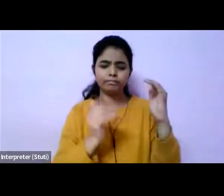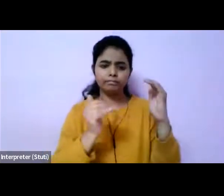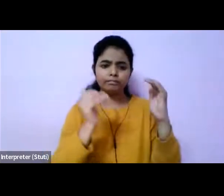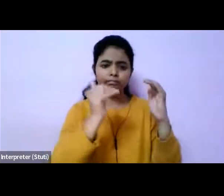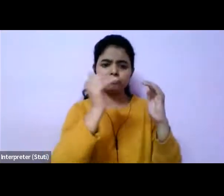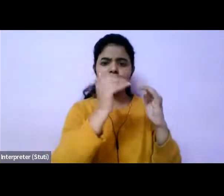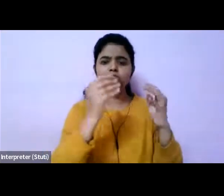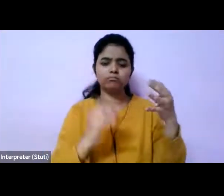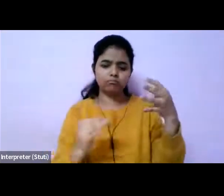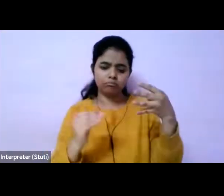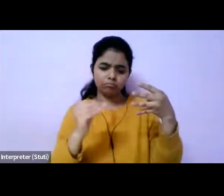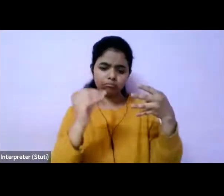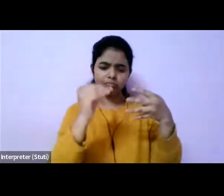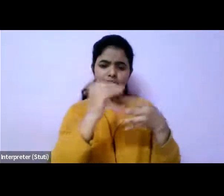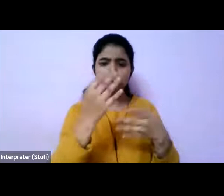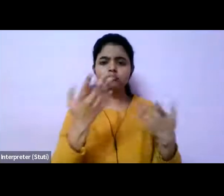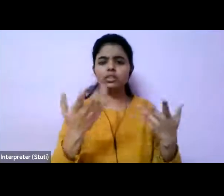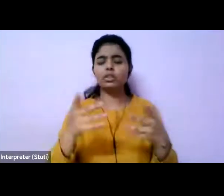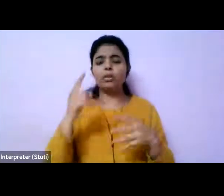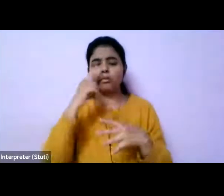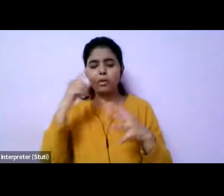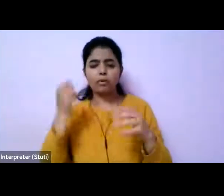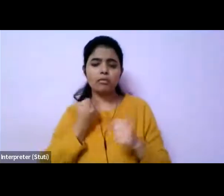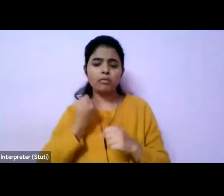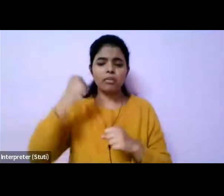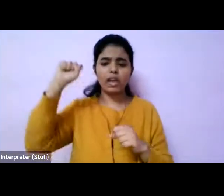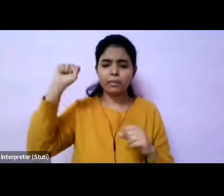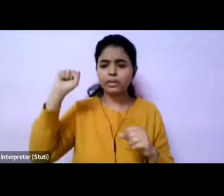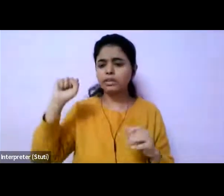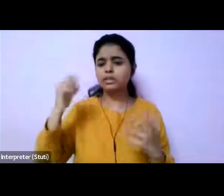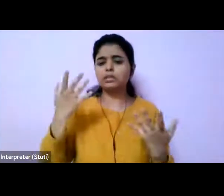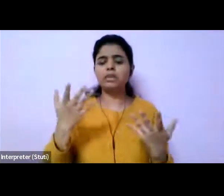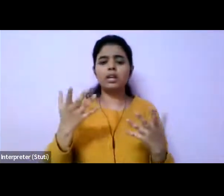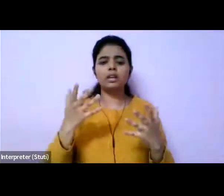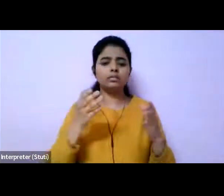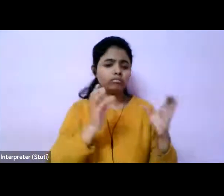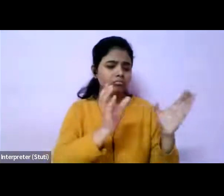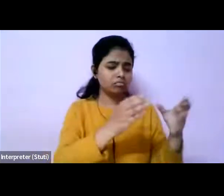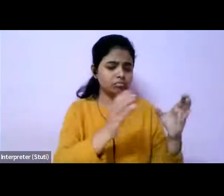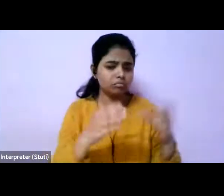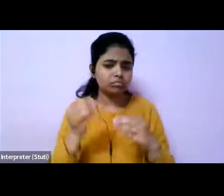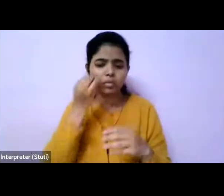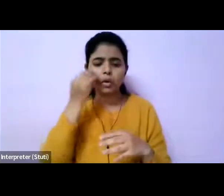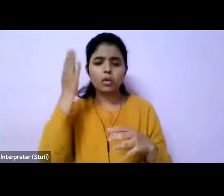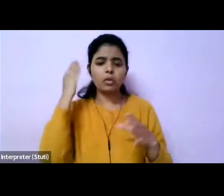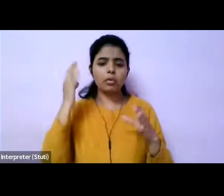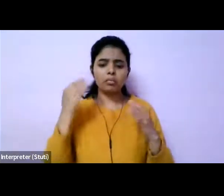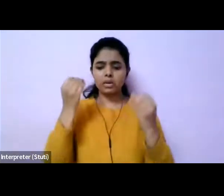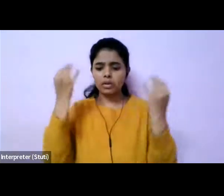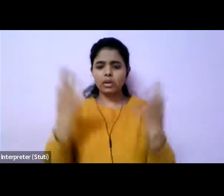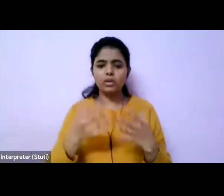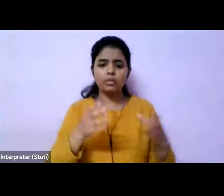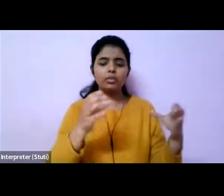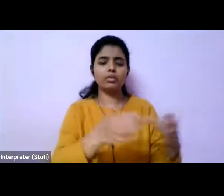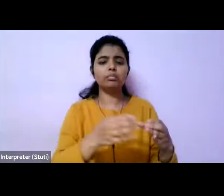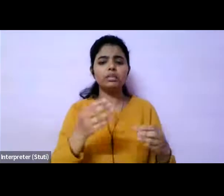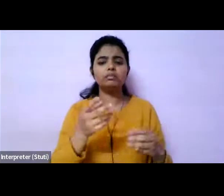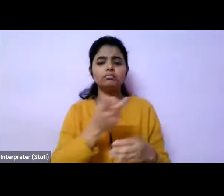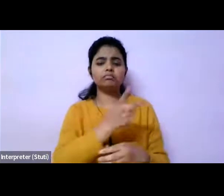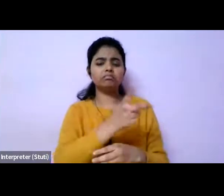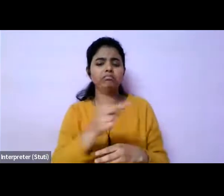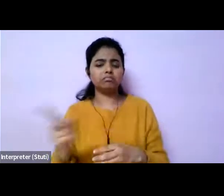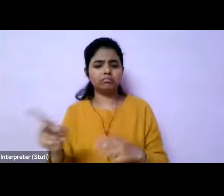which range from Marxism and feminism on the one hand to post-colonialism, postmodernism on the other,